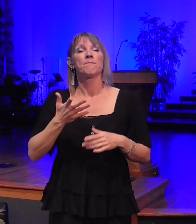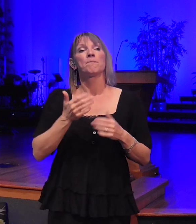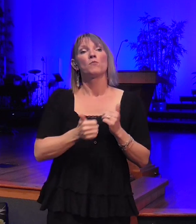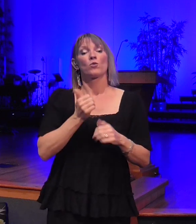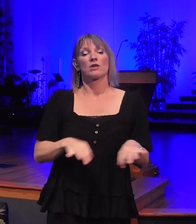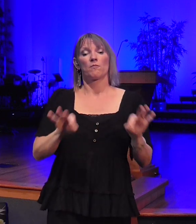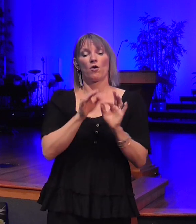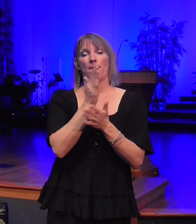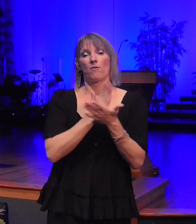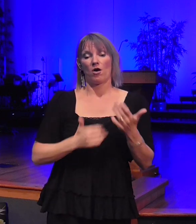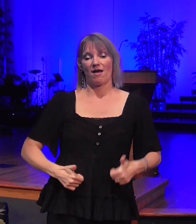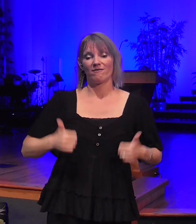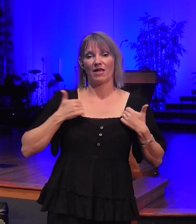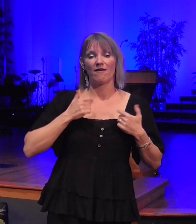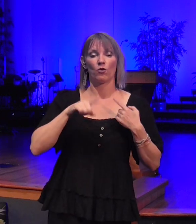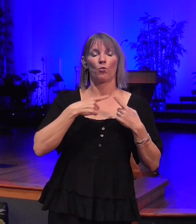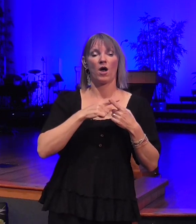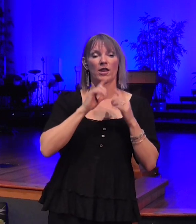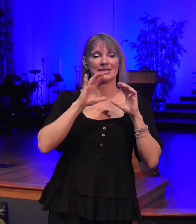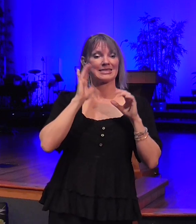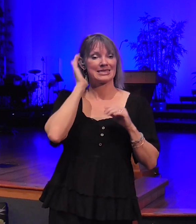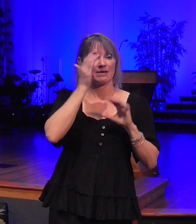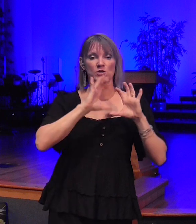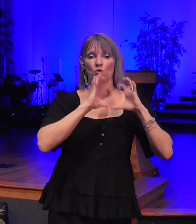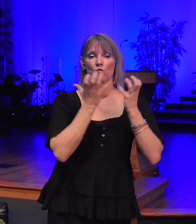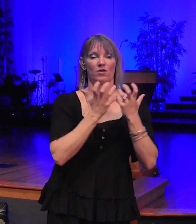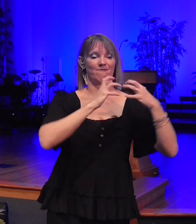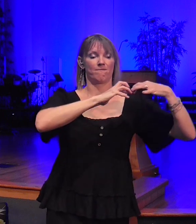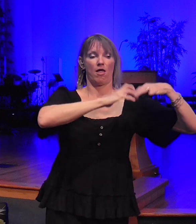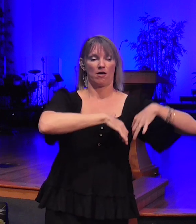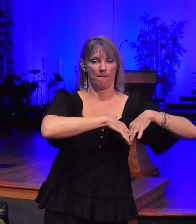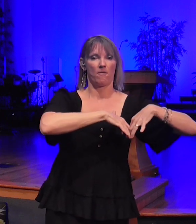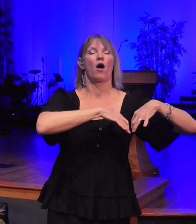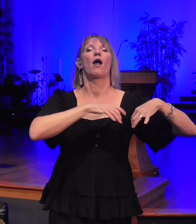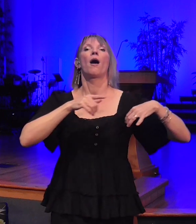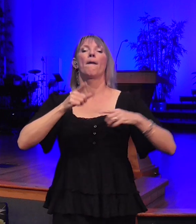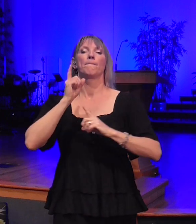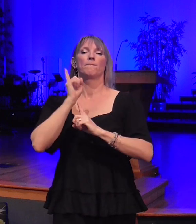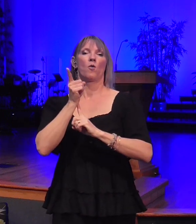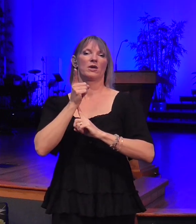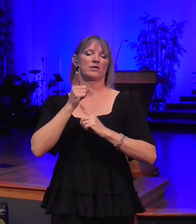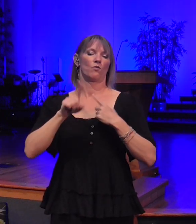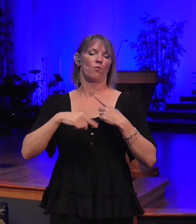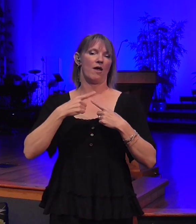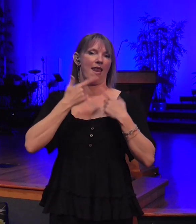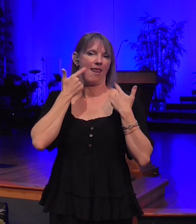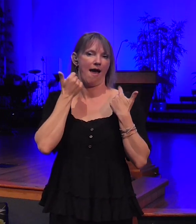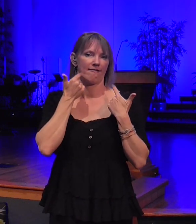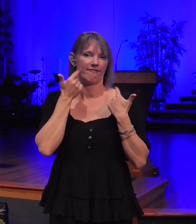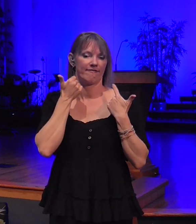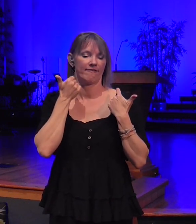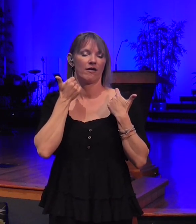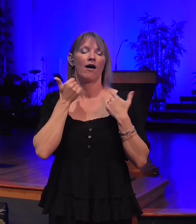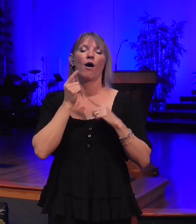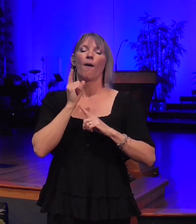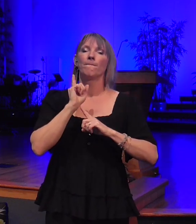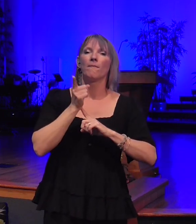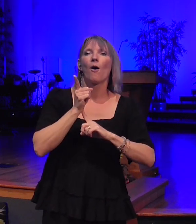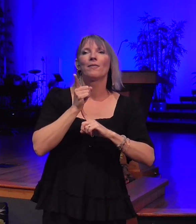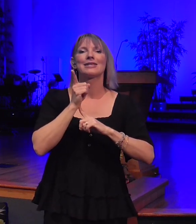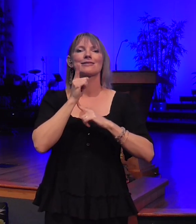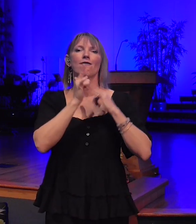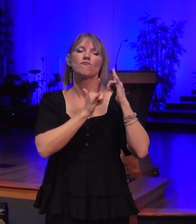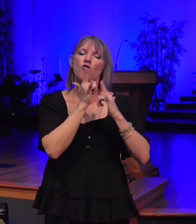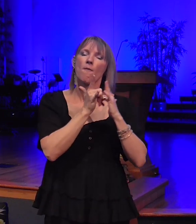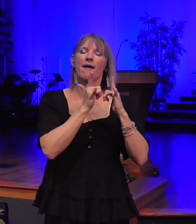when the world seems to be falling apart around you, are those moments of laughter, those moments of romance and